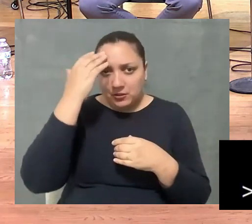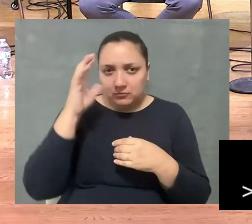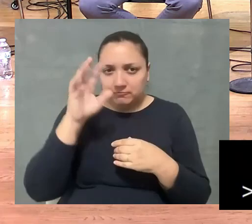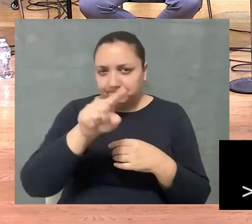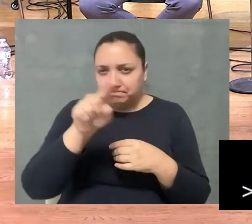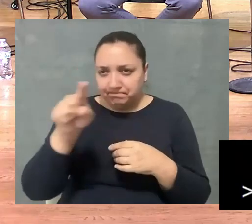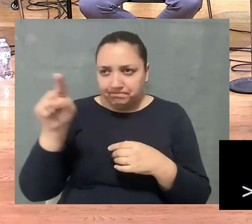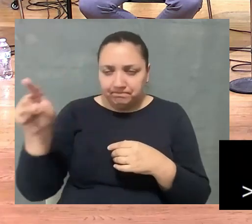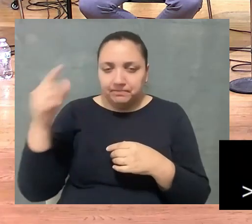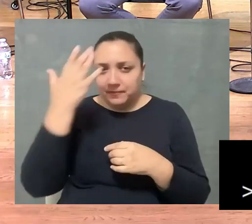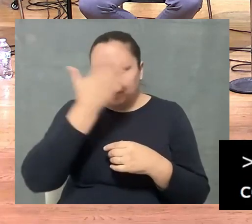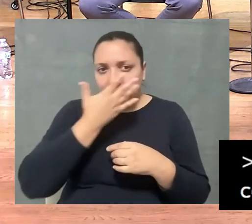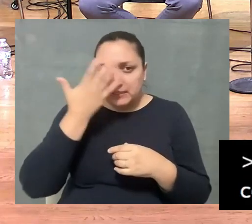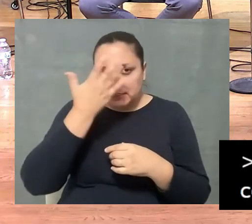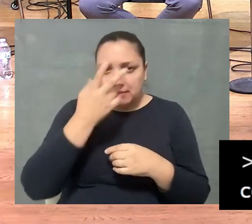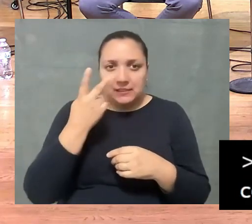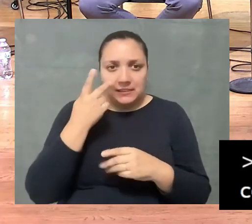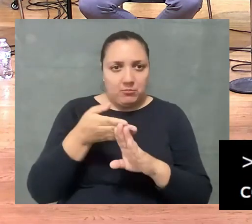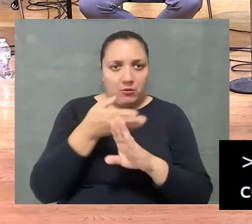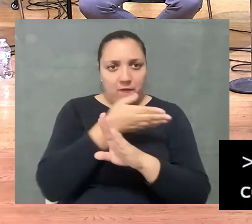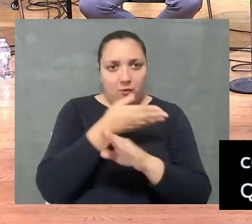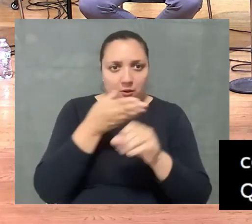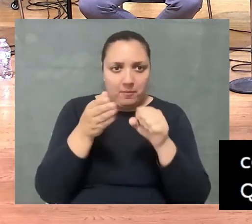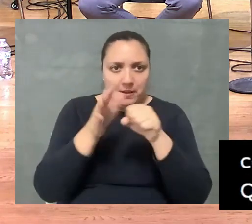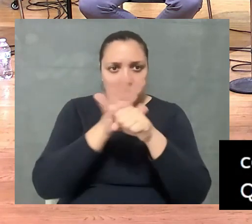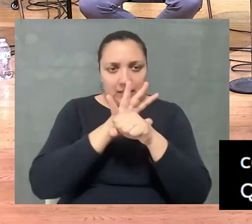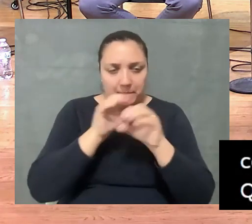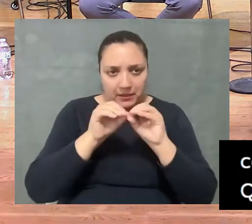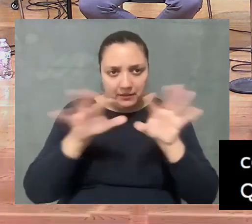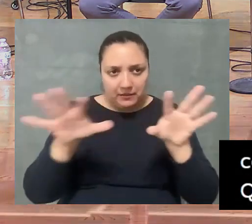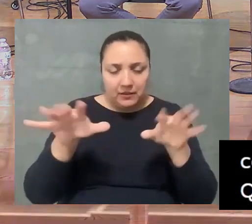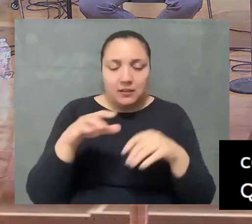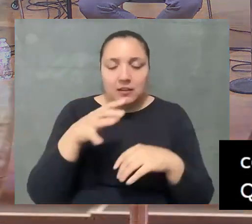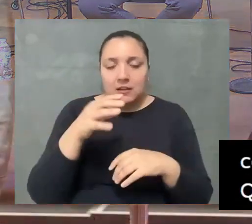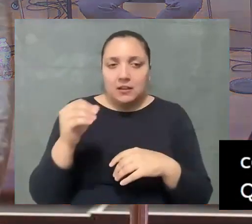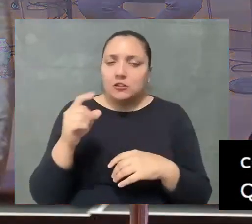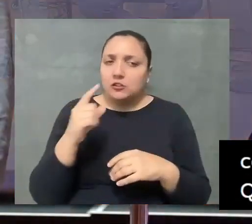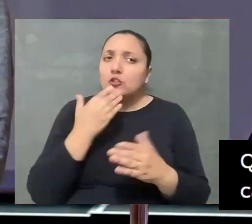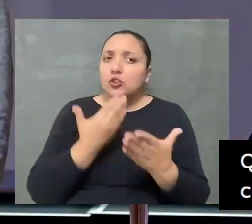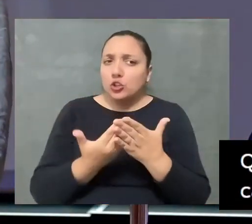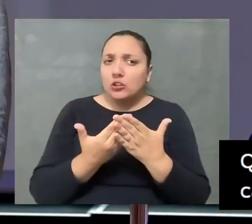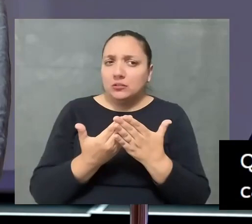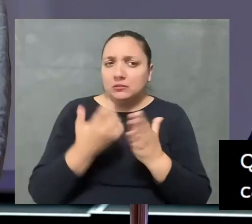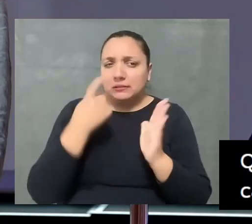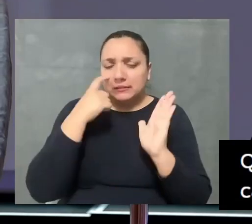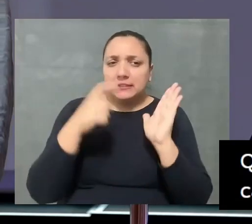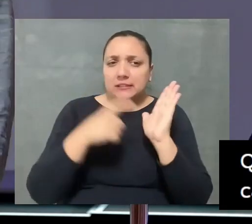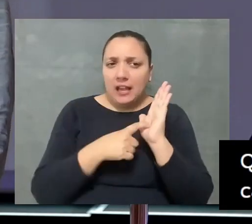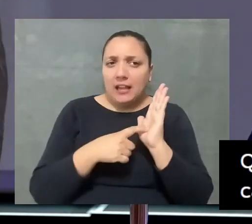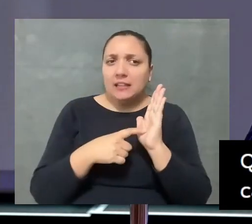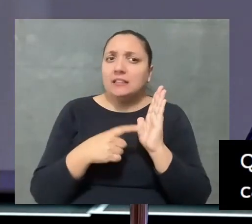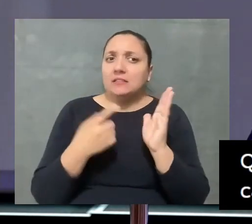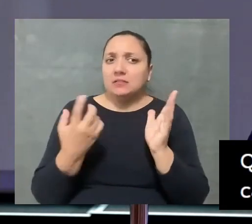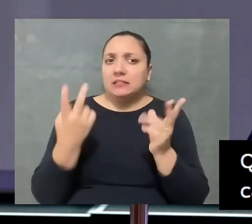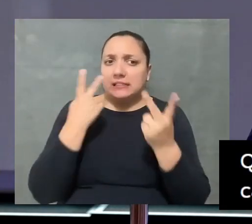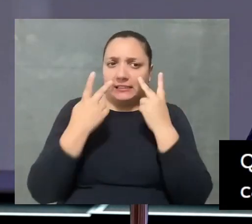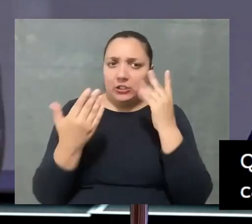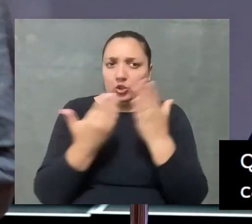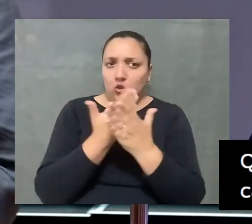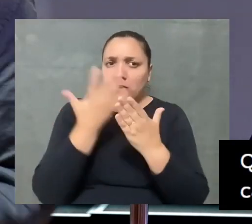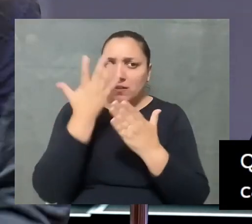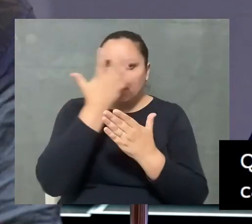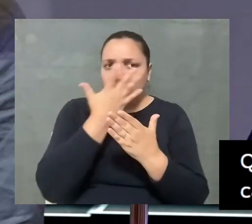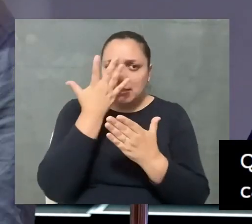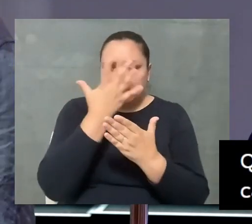well as new faces. It's always a good sign when you see new faces. That means that the movement is building and that there's more and